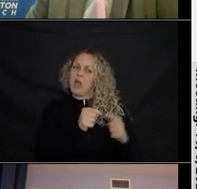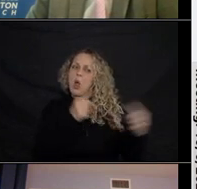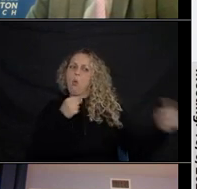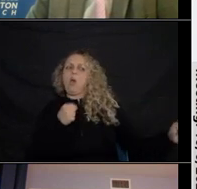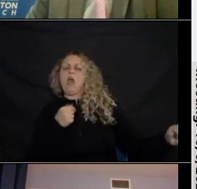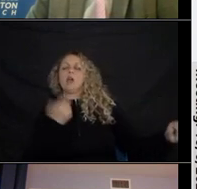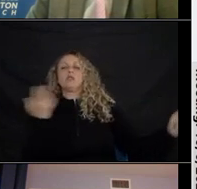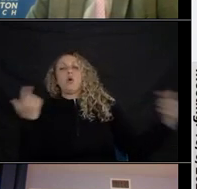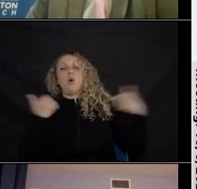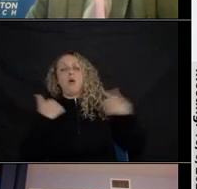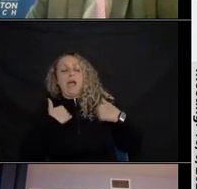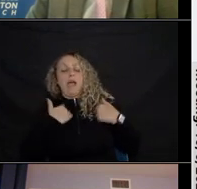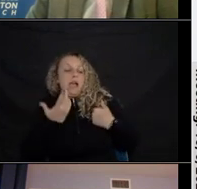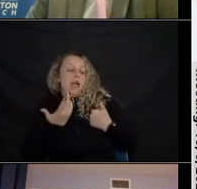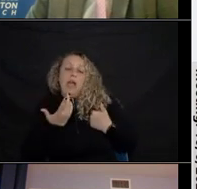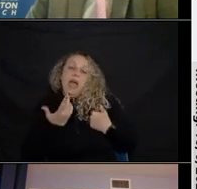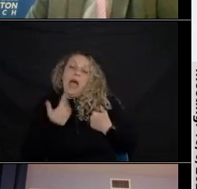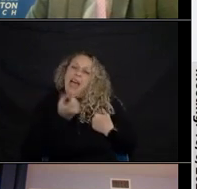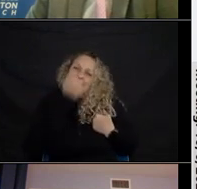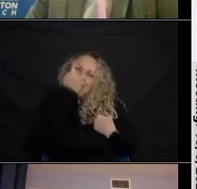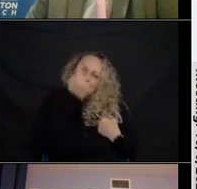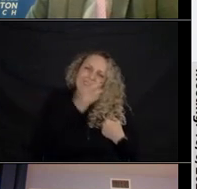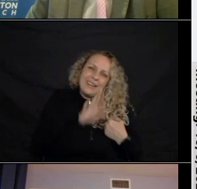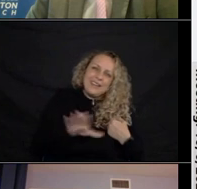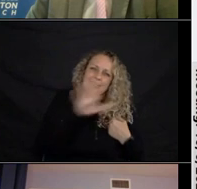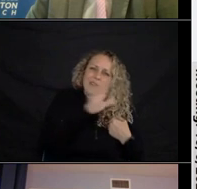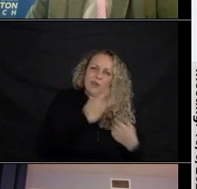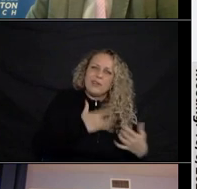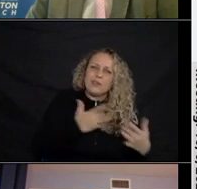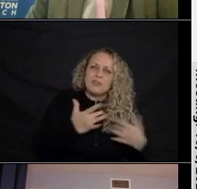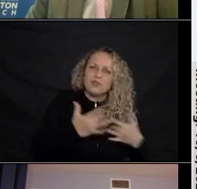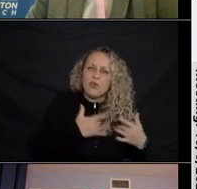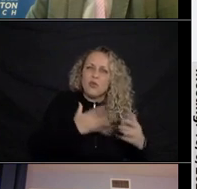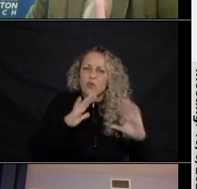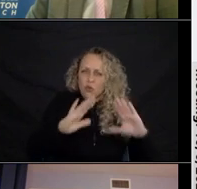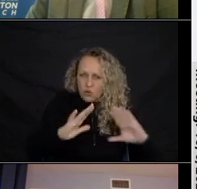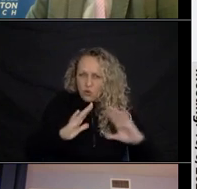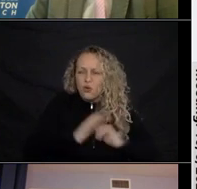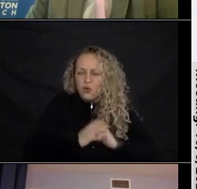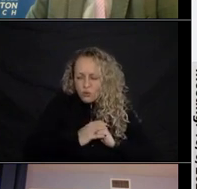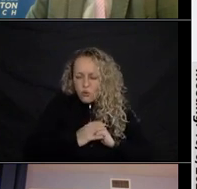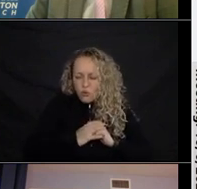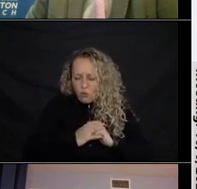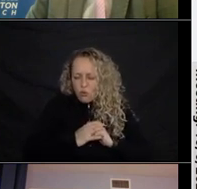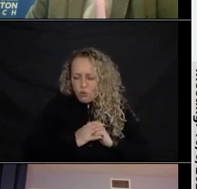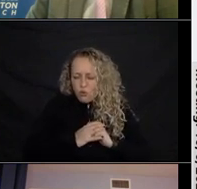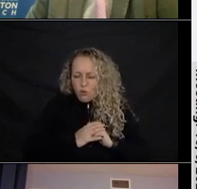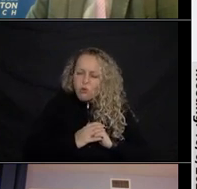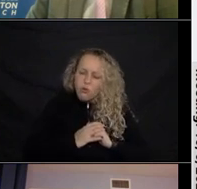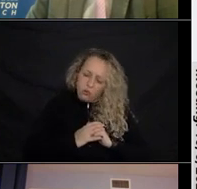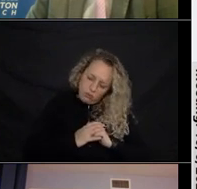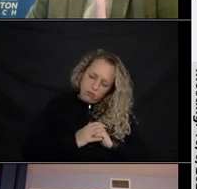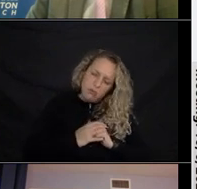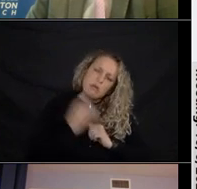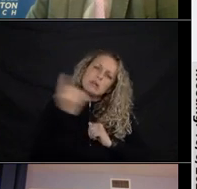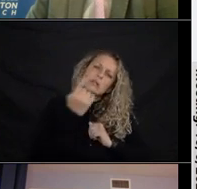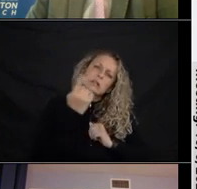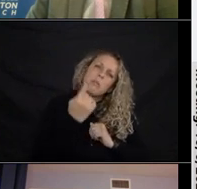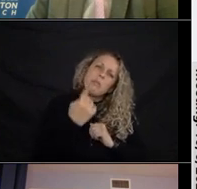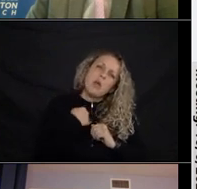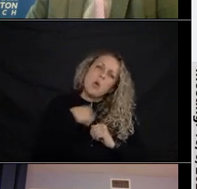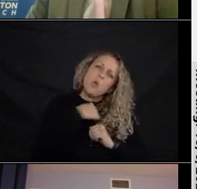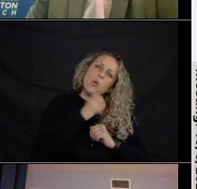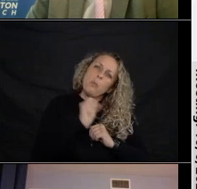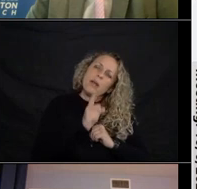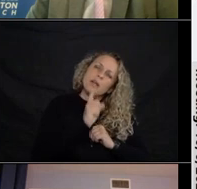so, you know, I understand the concern that you have. And so it is something that we will